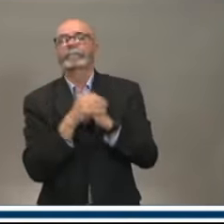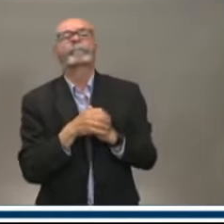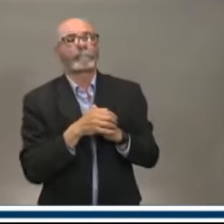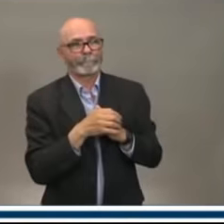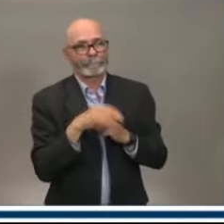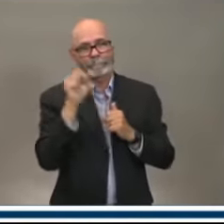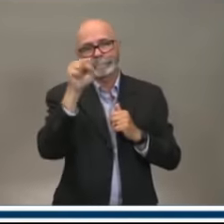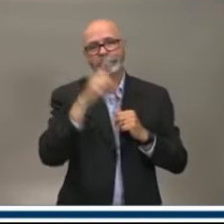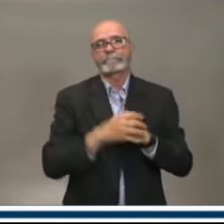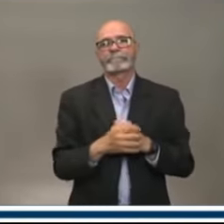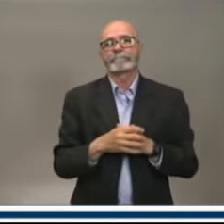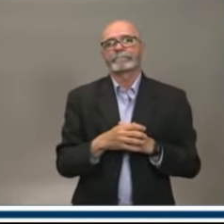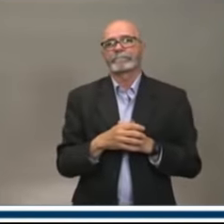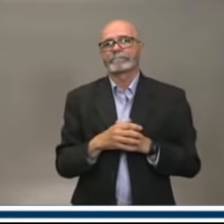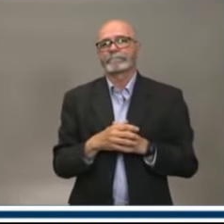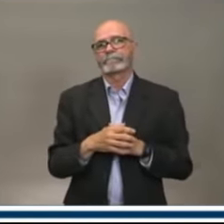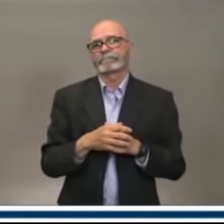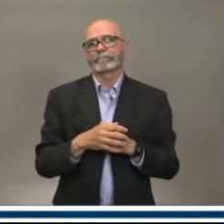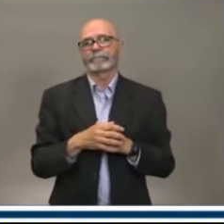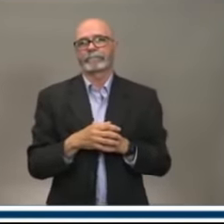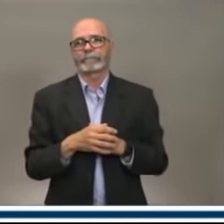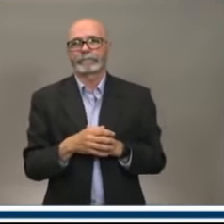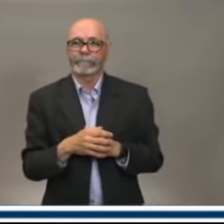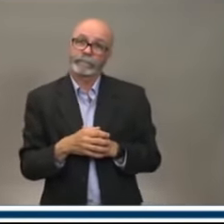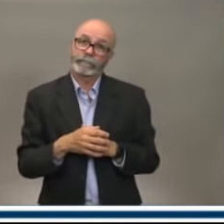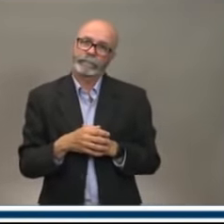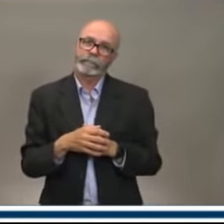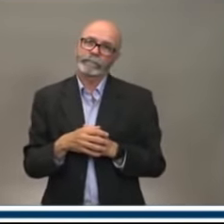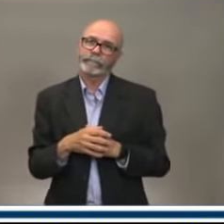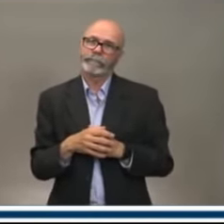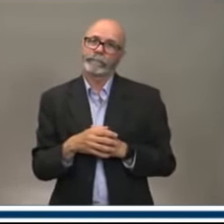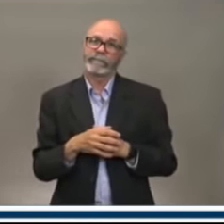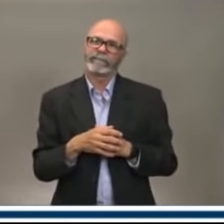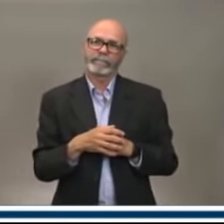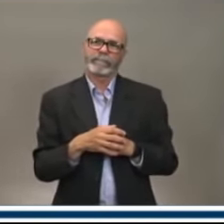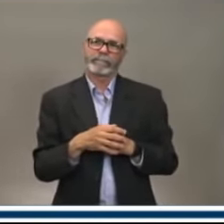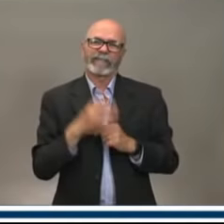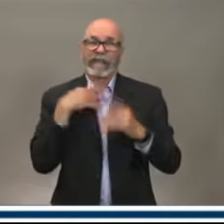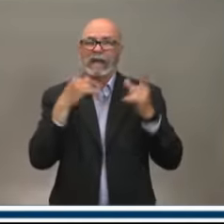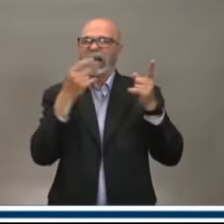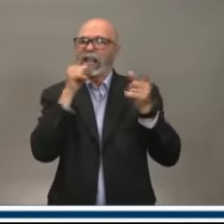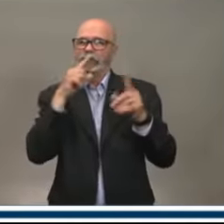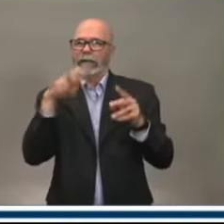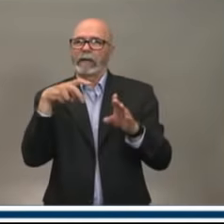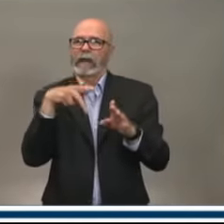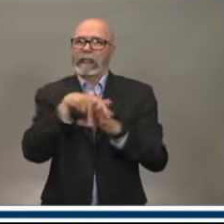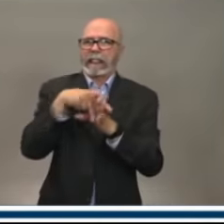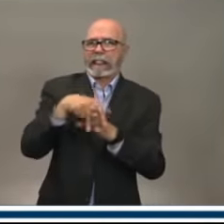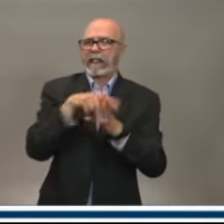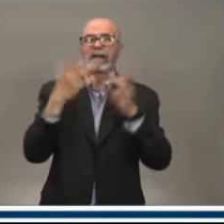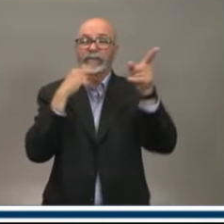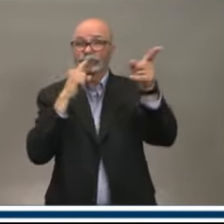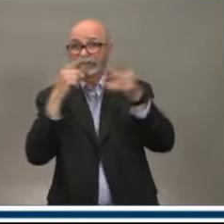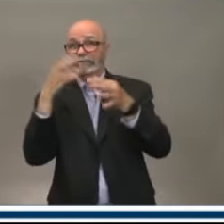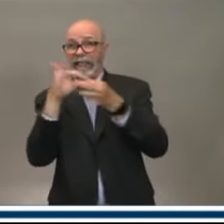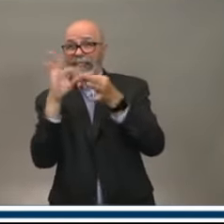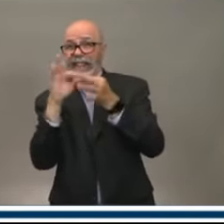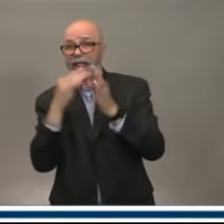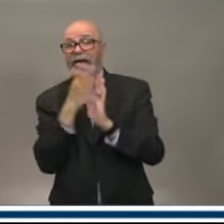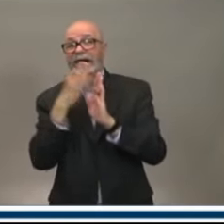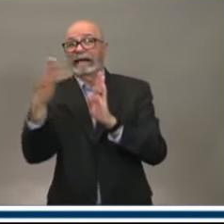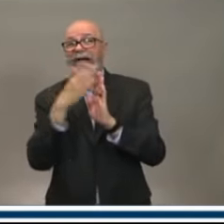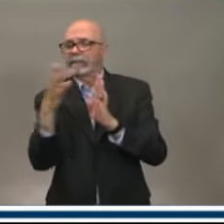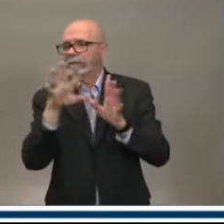wondering, I don't know if you can really answer this because I guess you just said there's no timelines, but it looked like from looking at the document you just